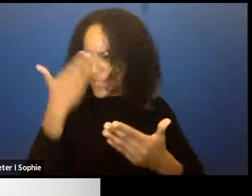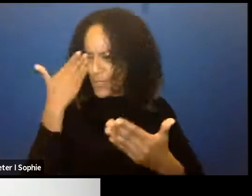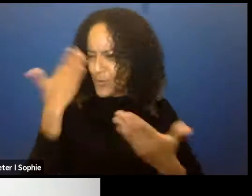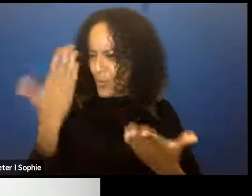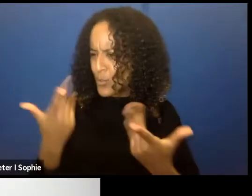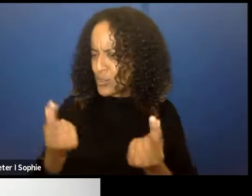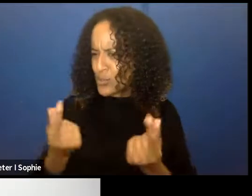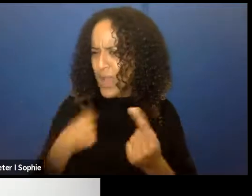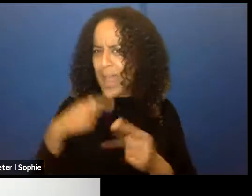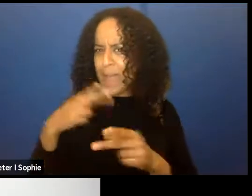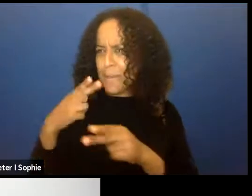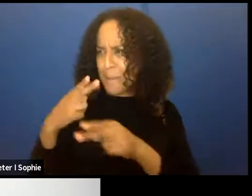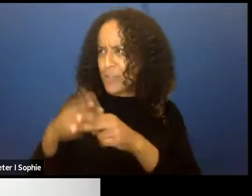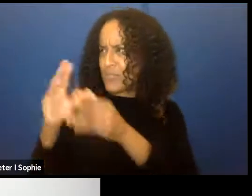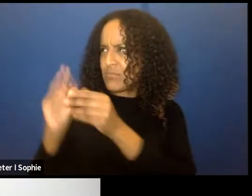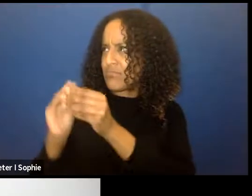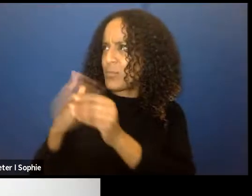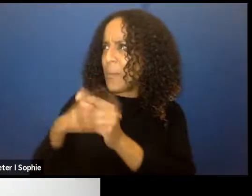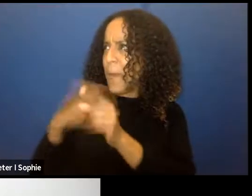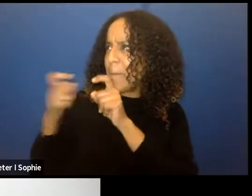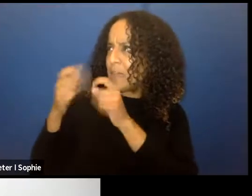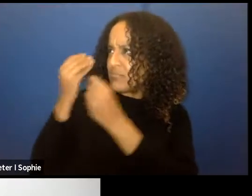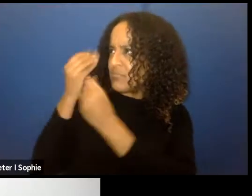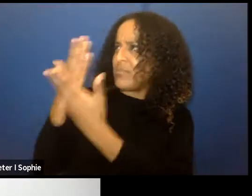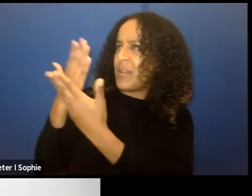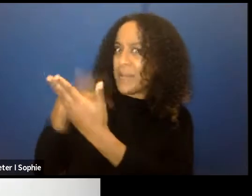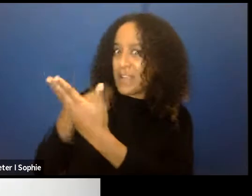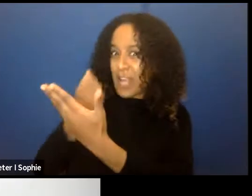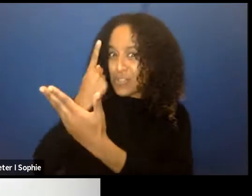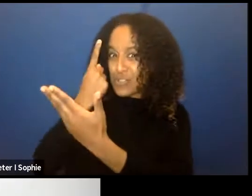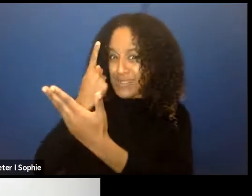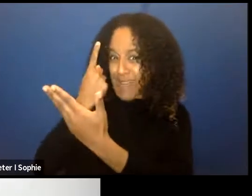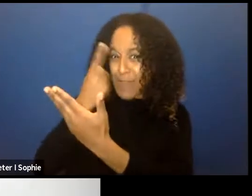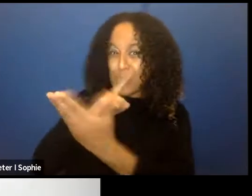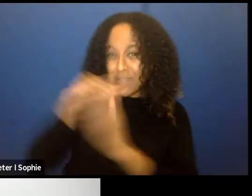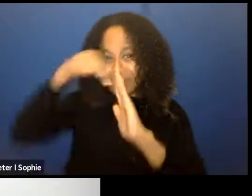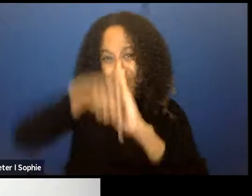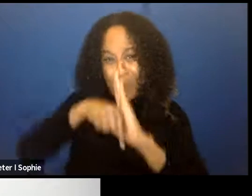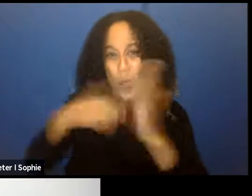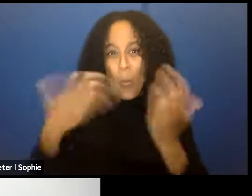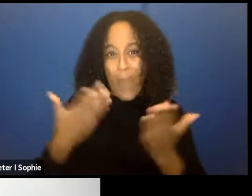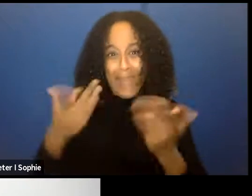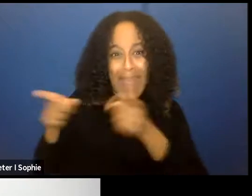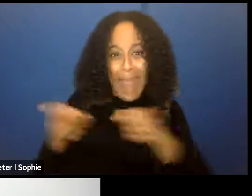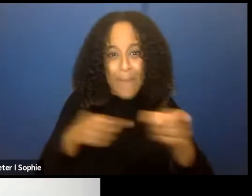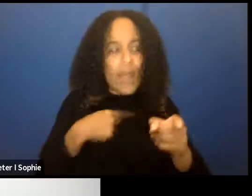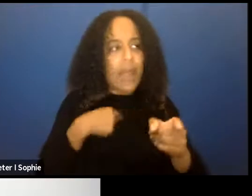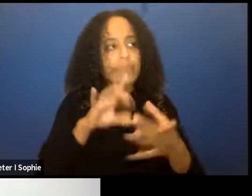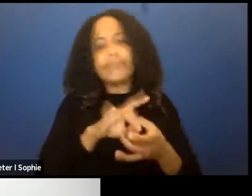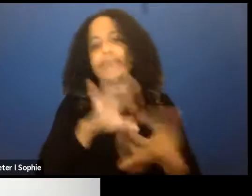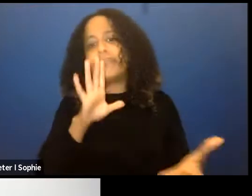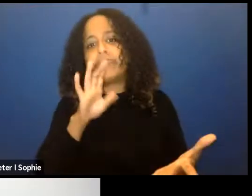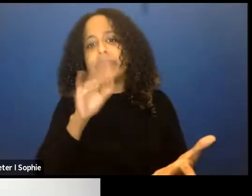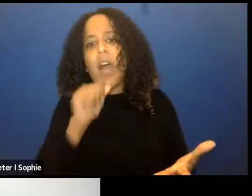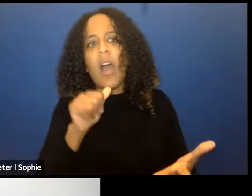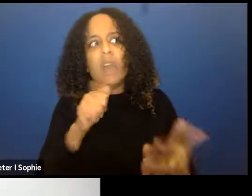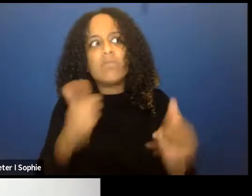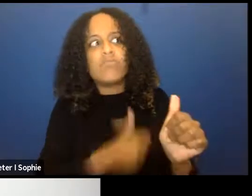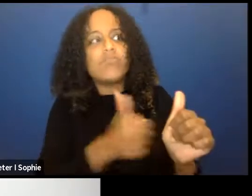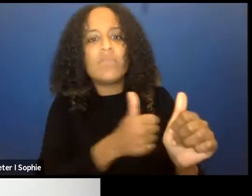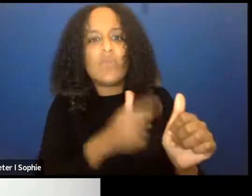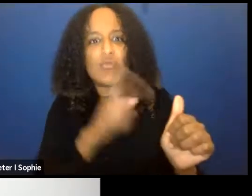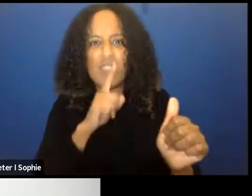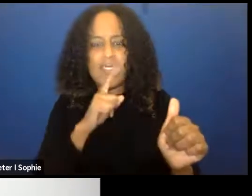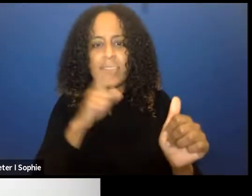it to my manager, but I don't think I understood the levity of what was happening. And I let it go. And it still really sits